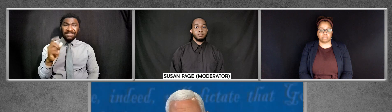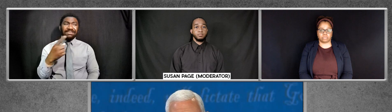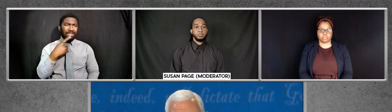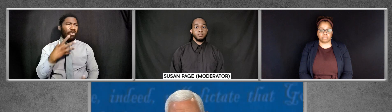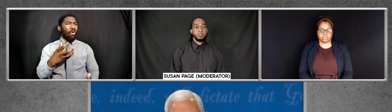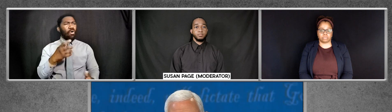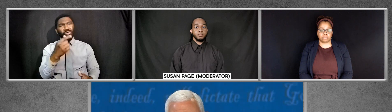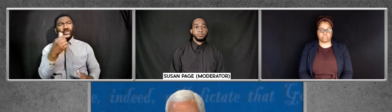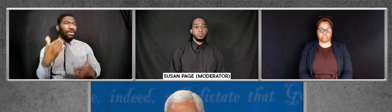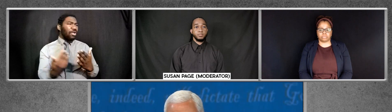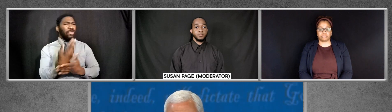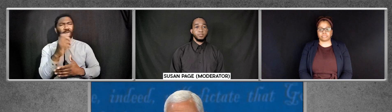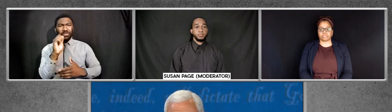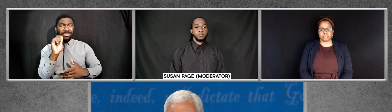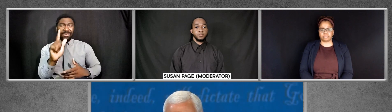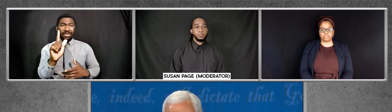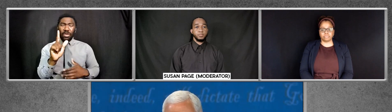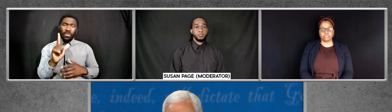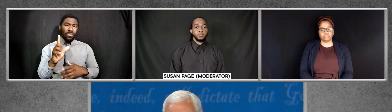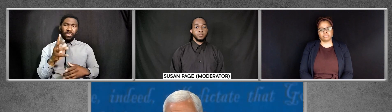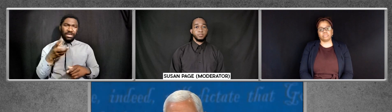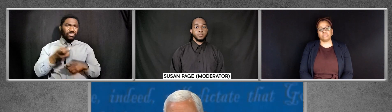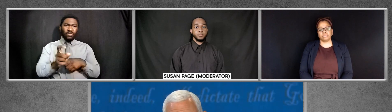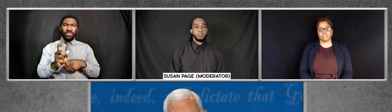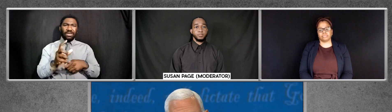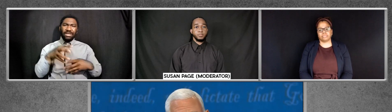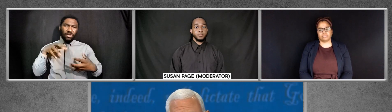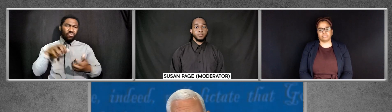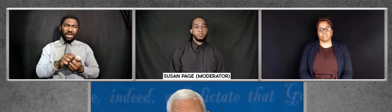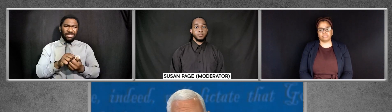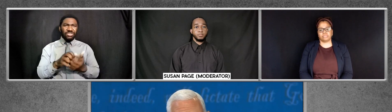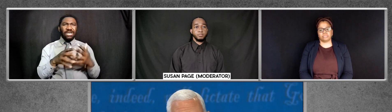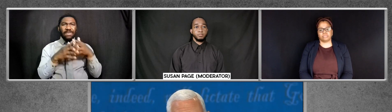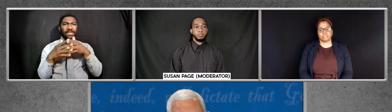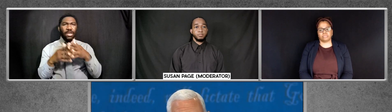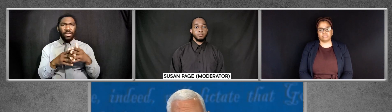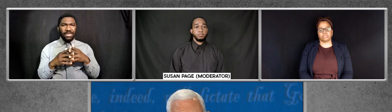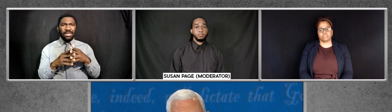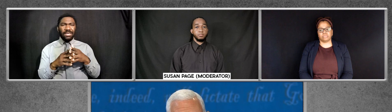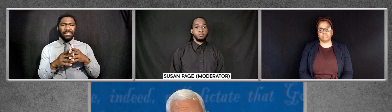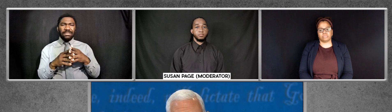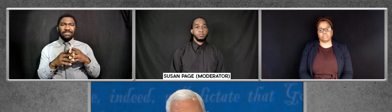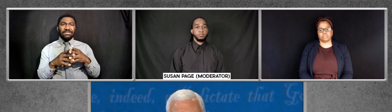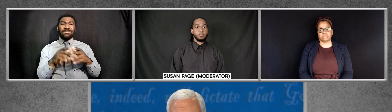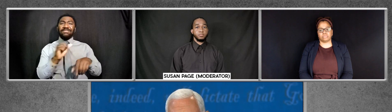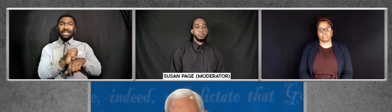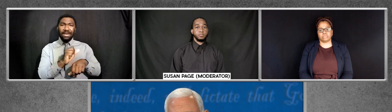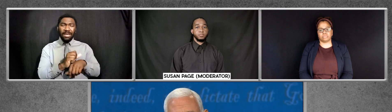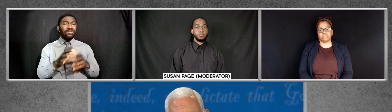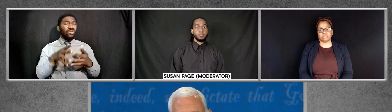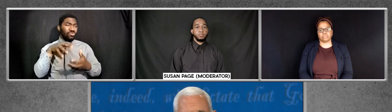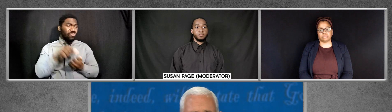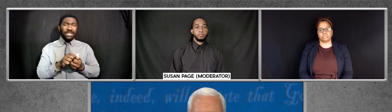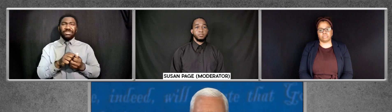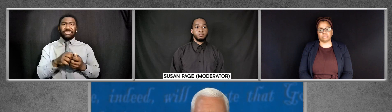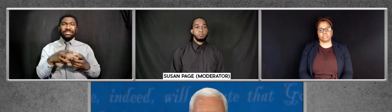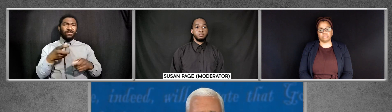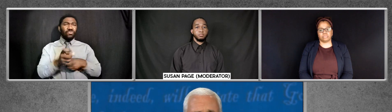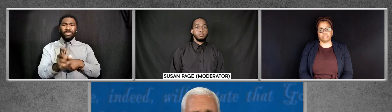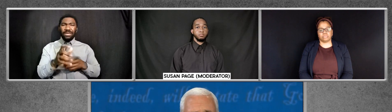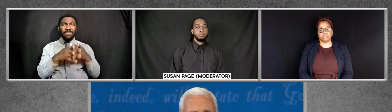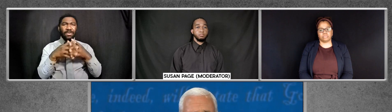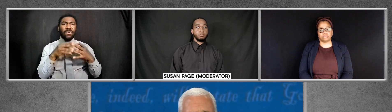costs of American families in their homes, and literally would crush American jobs. And President Trump and I believe that